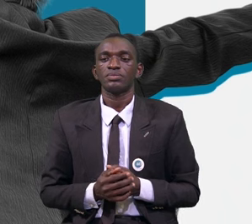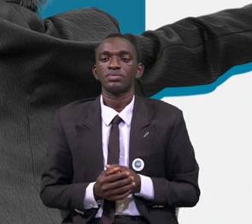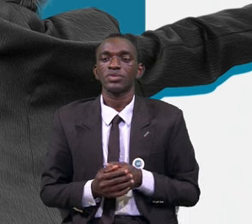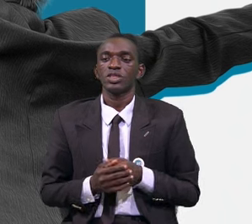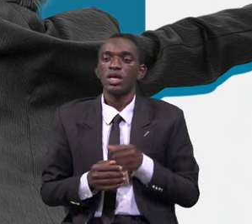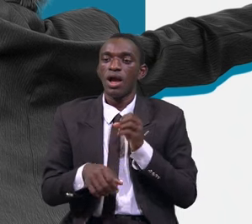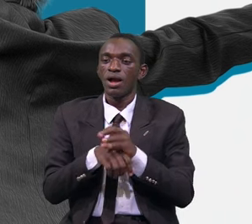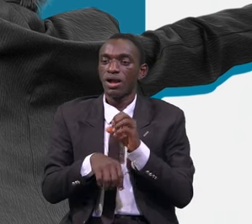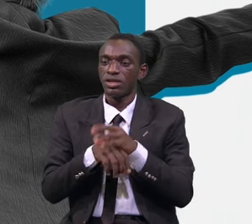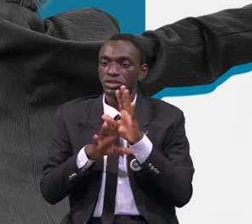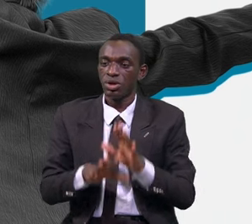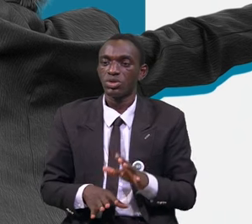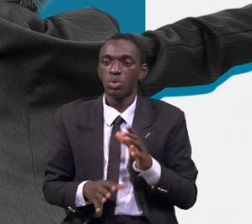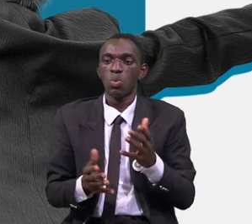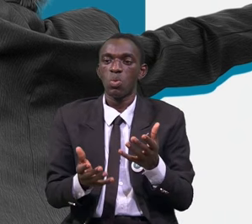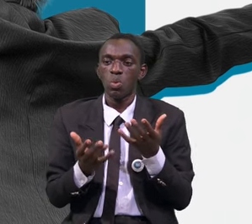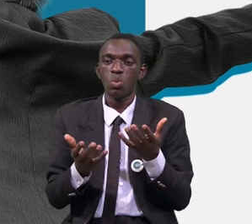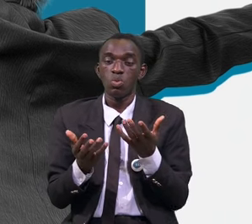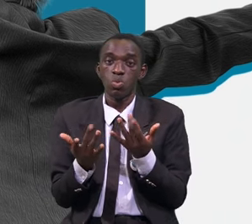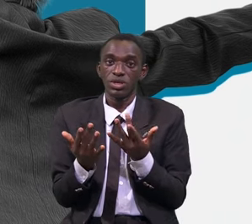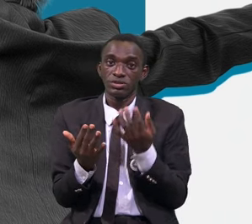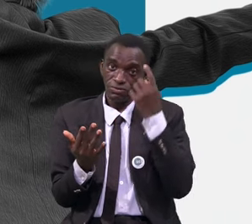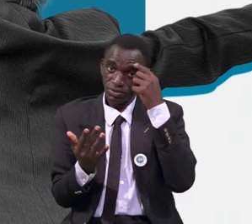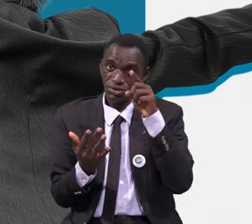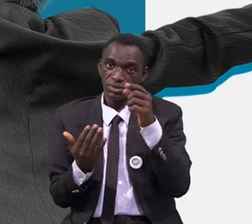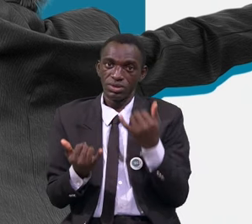Counselors, we are waiting for you. Les conseillers, nous vous attendons.